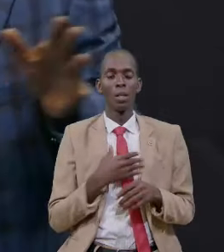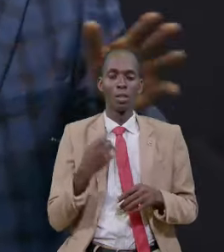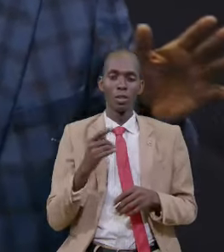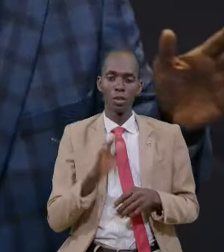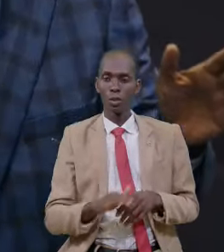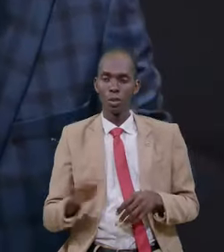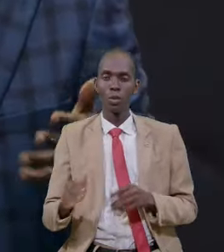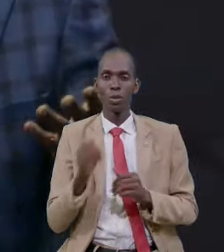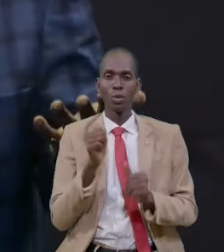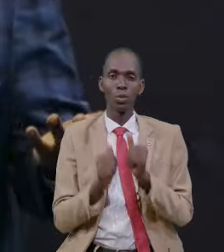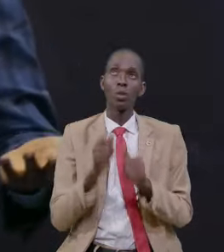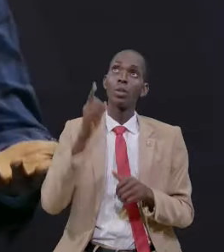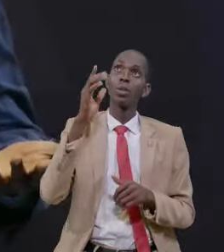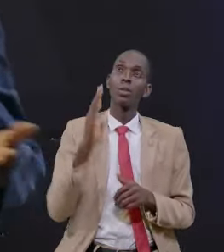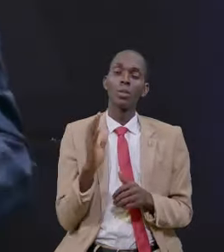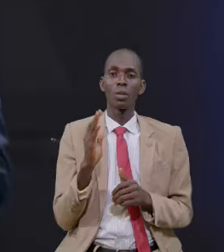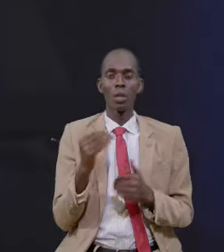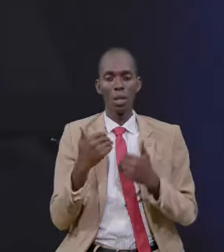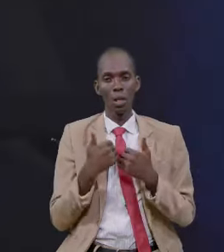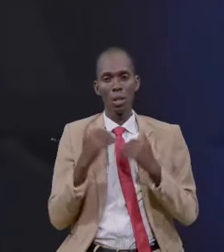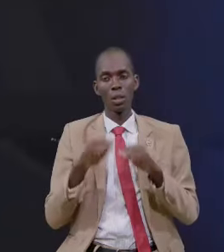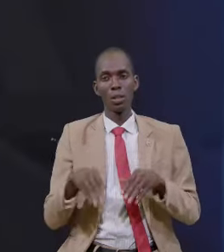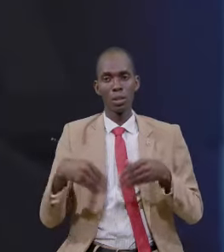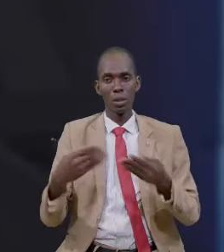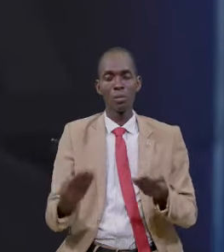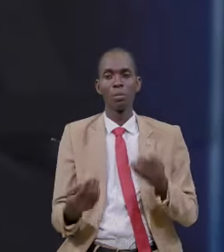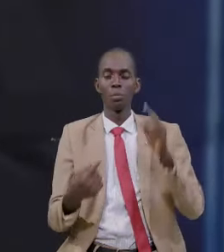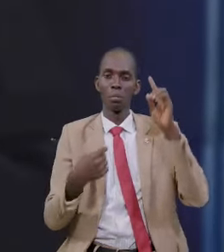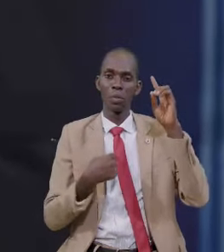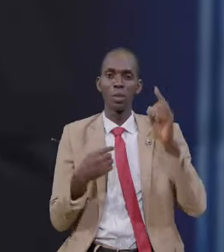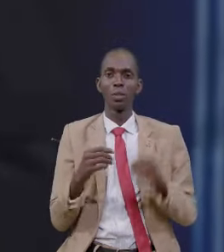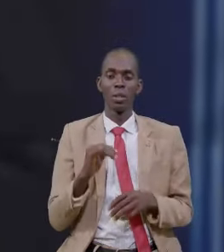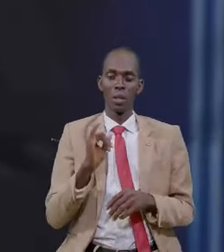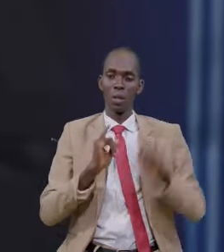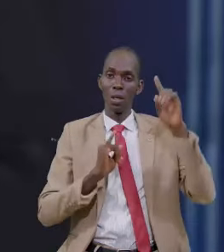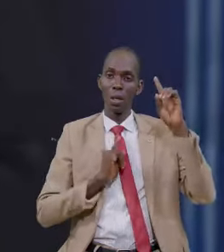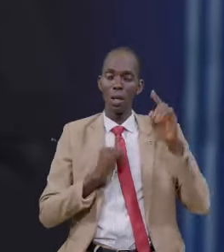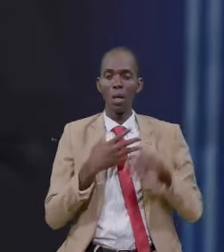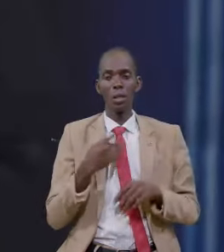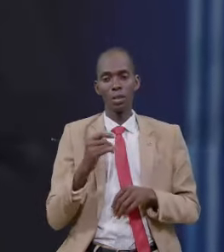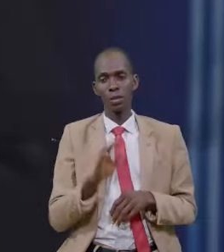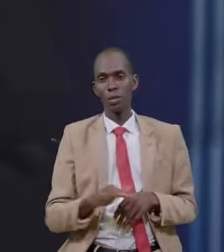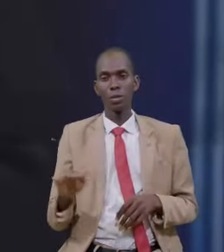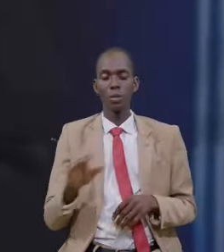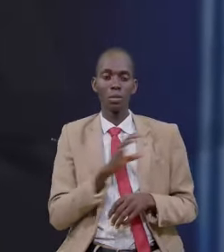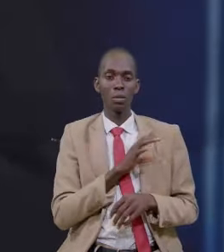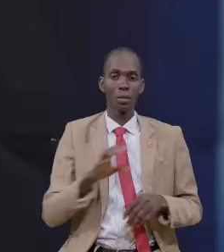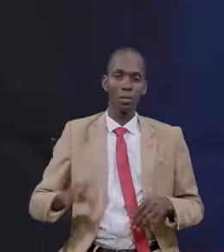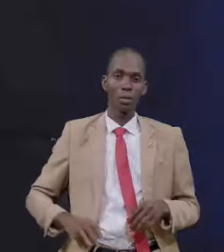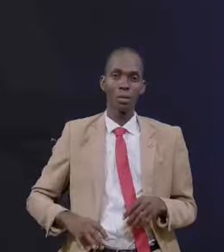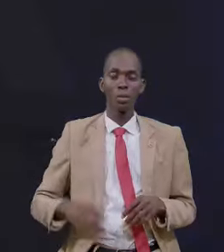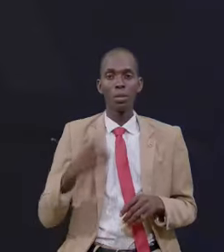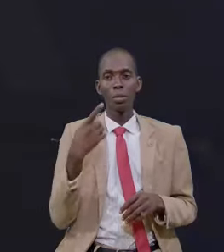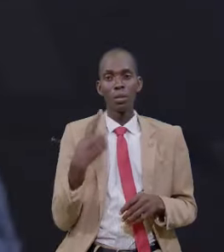which God has given me. I am the children, Christ, the